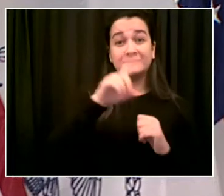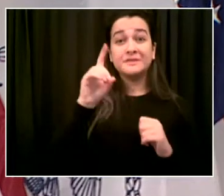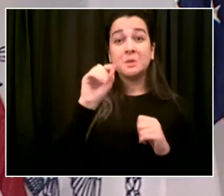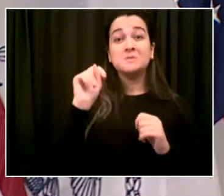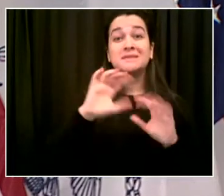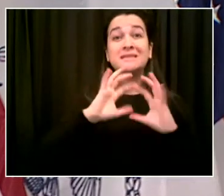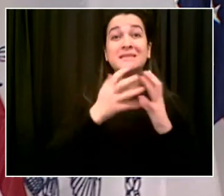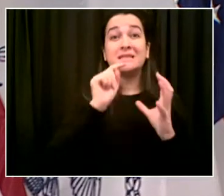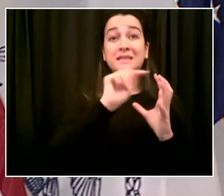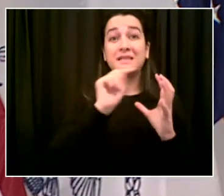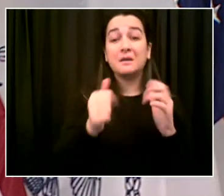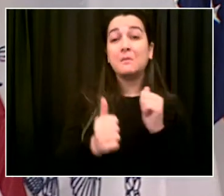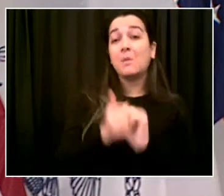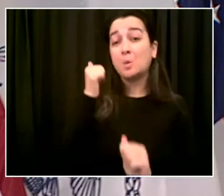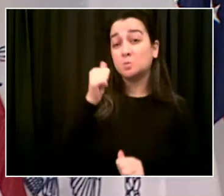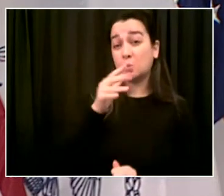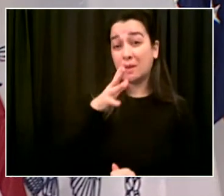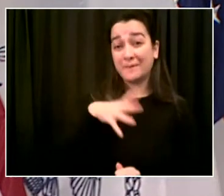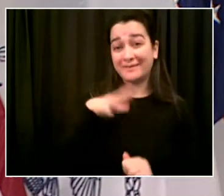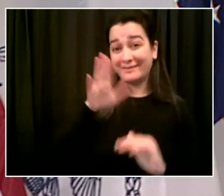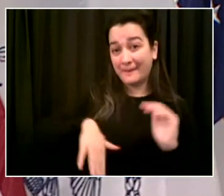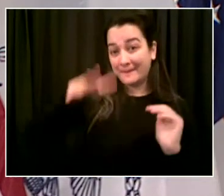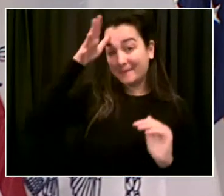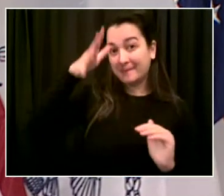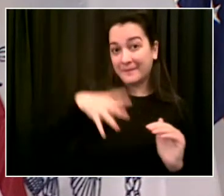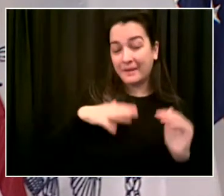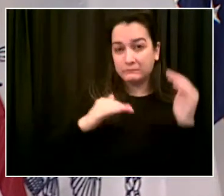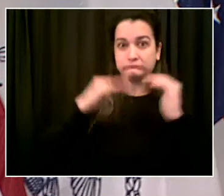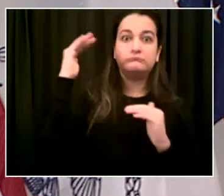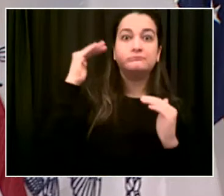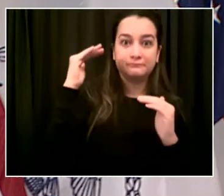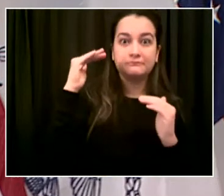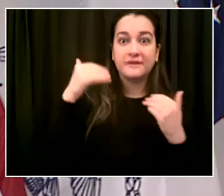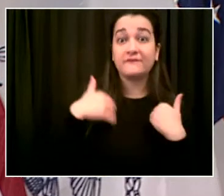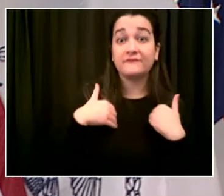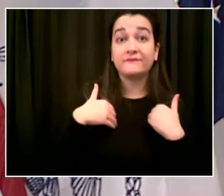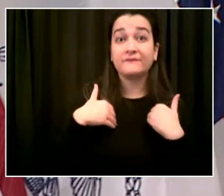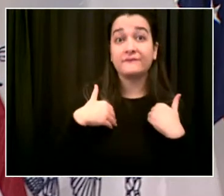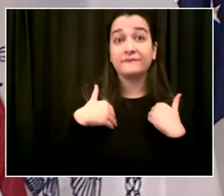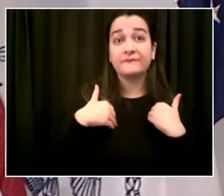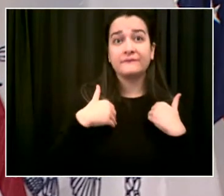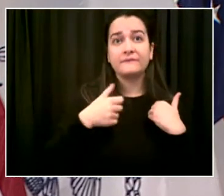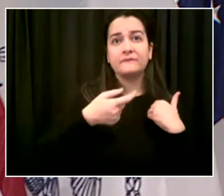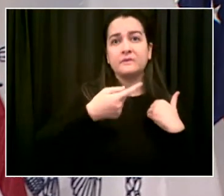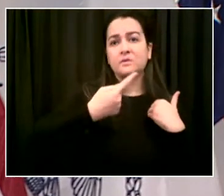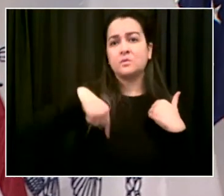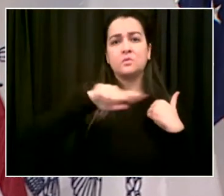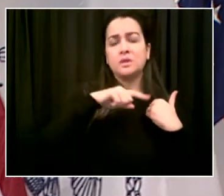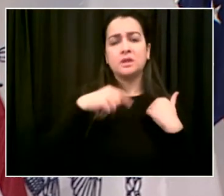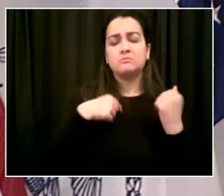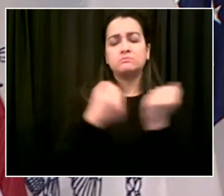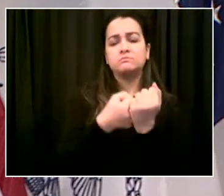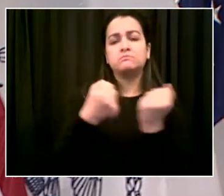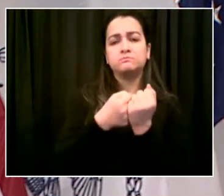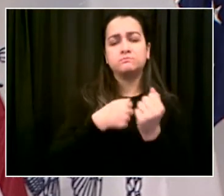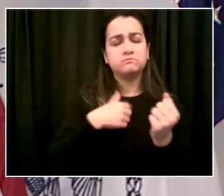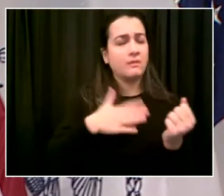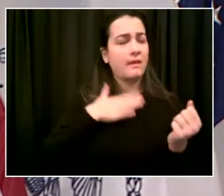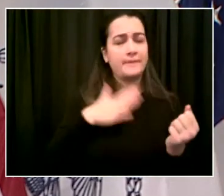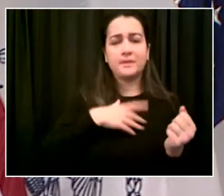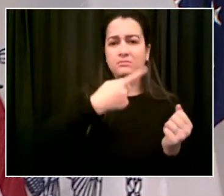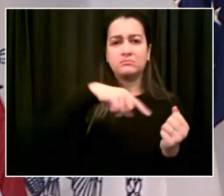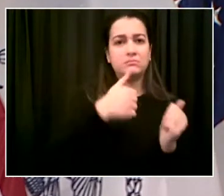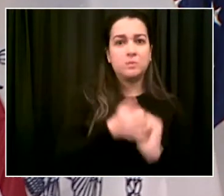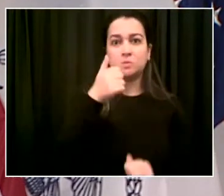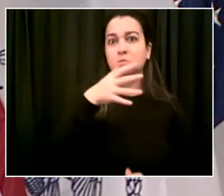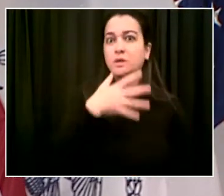women. Very proud of that, and there are women who have served this city with tremendous distinction. I think that message has been received over the last 7